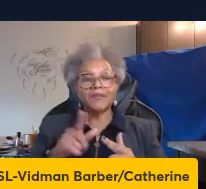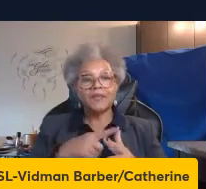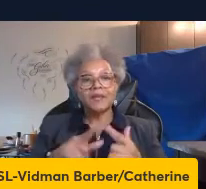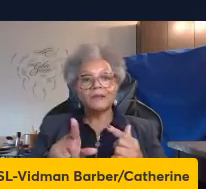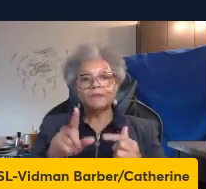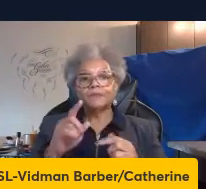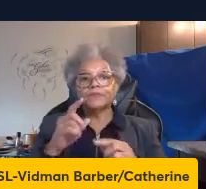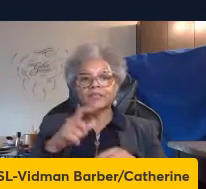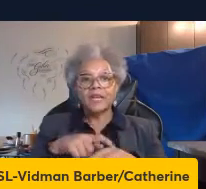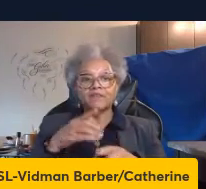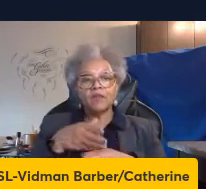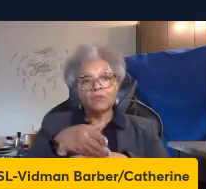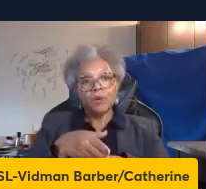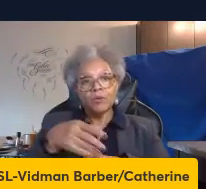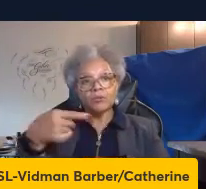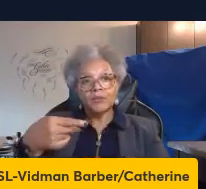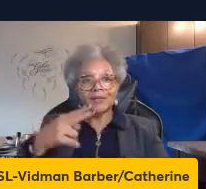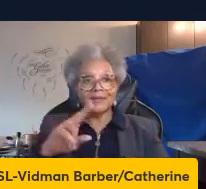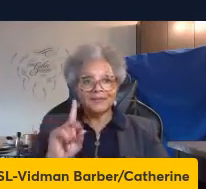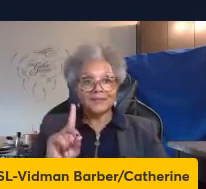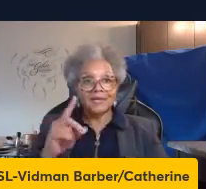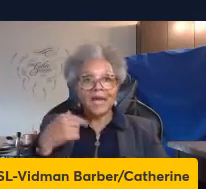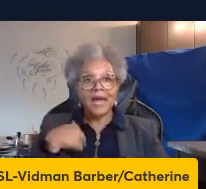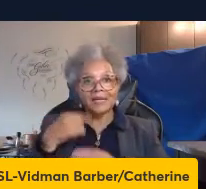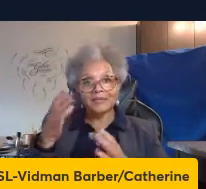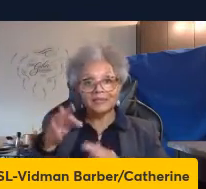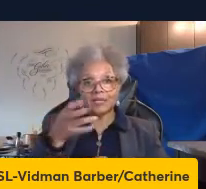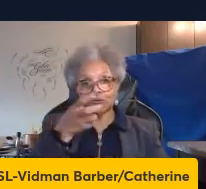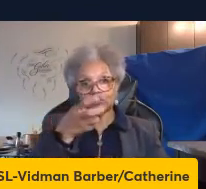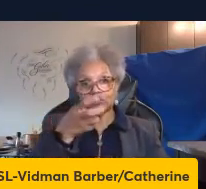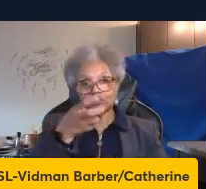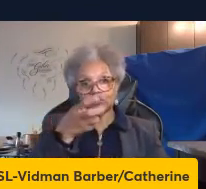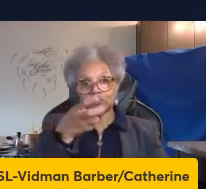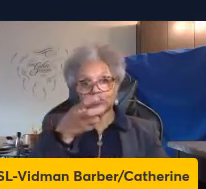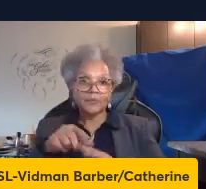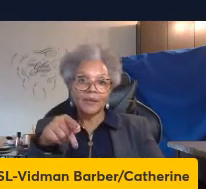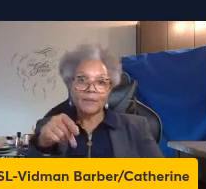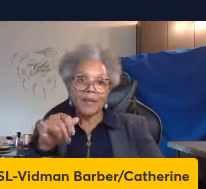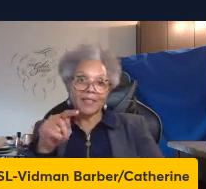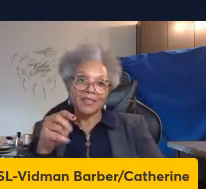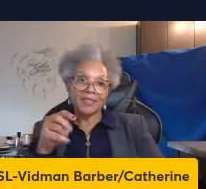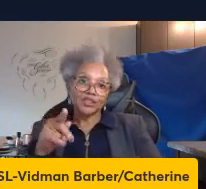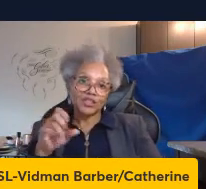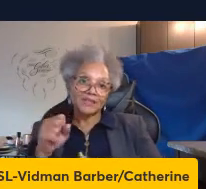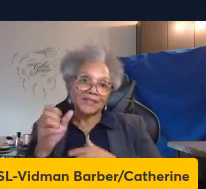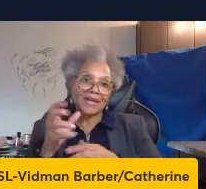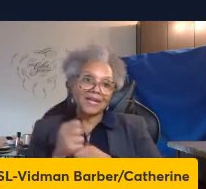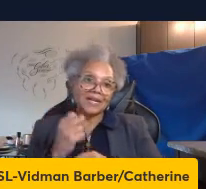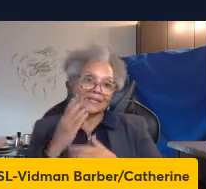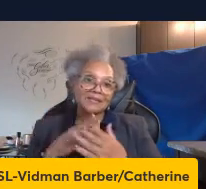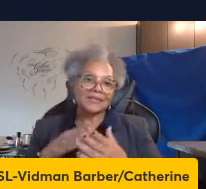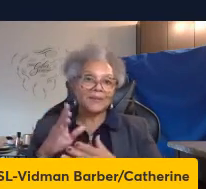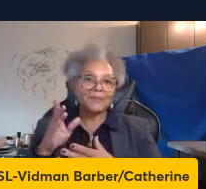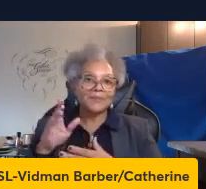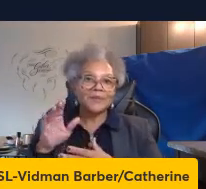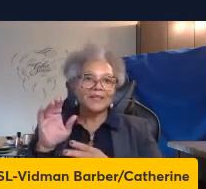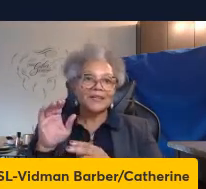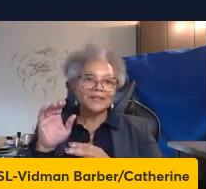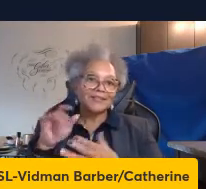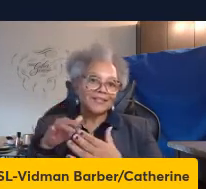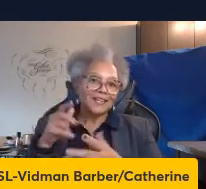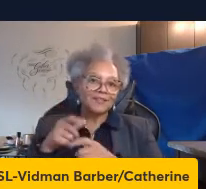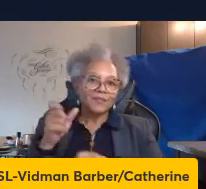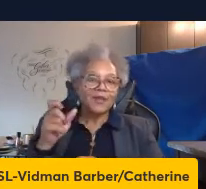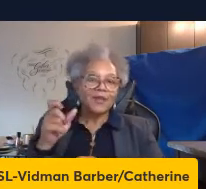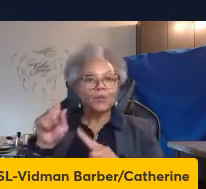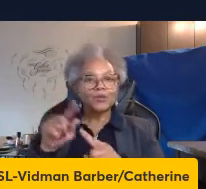for my postdoc, I decided to move over to the pathogens and get some space over there. And so I was at the